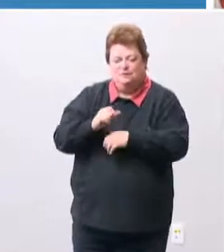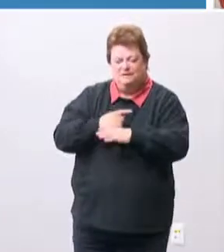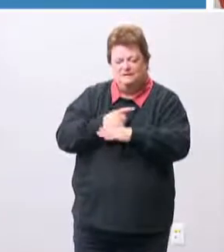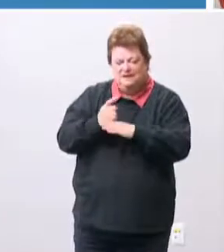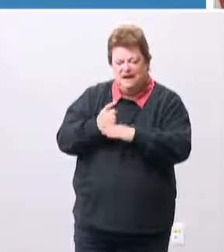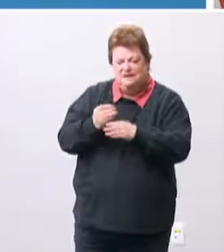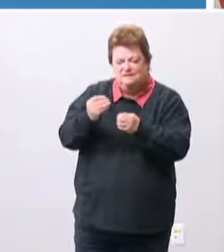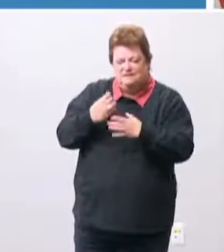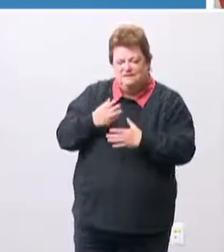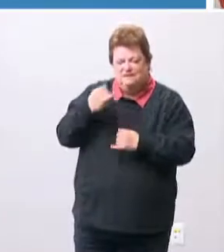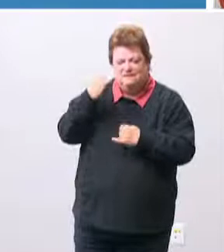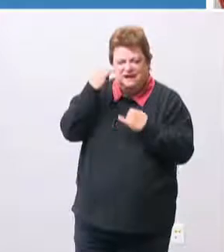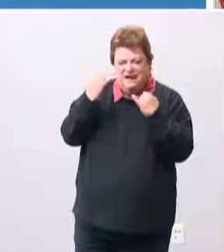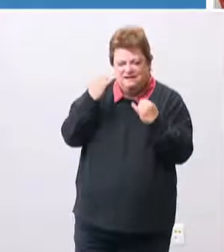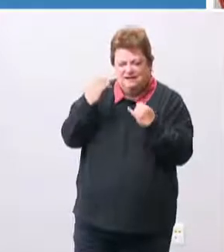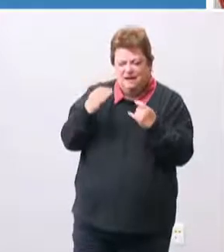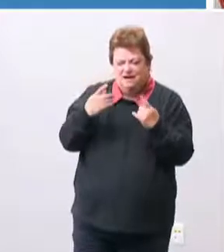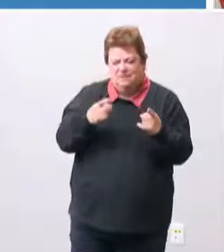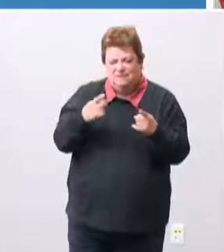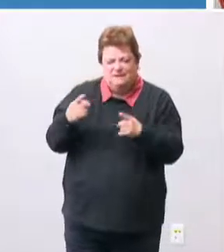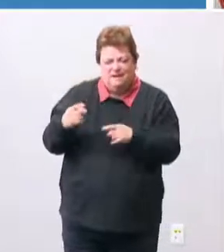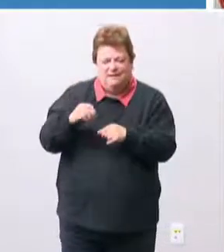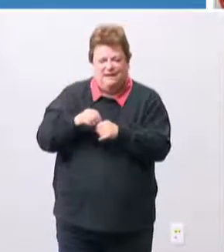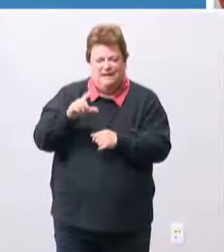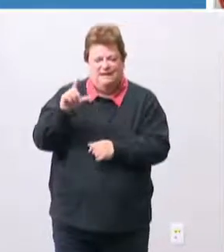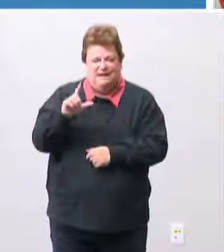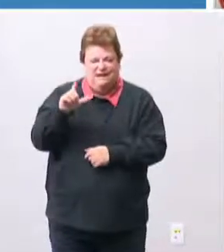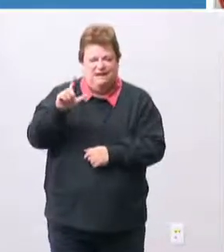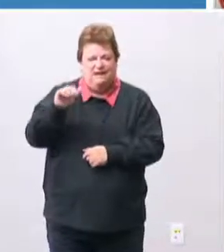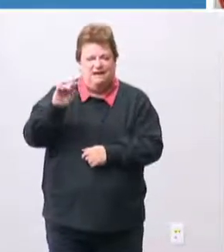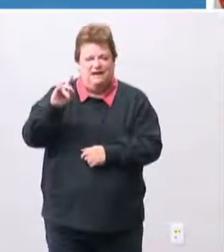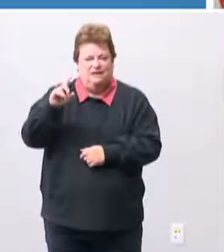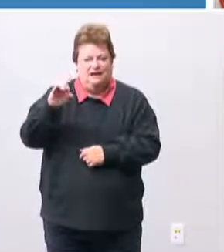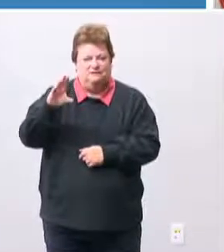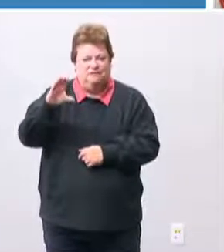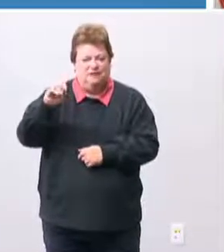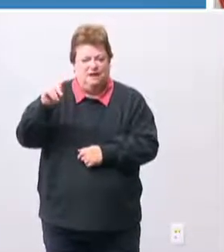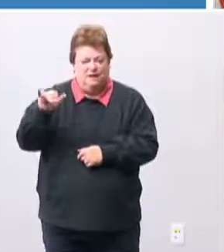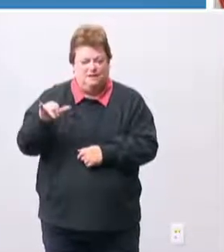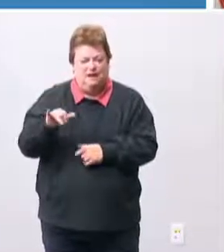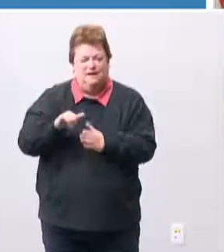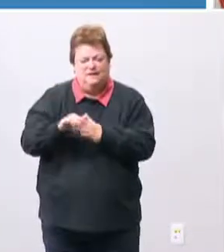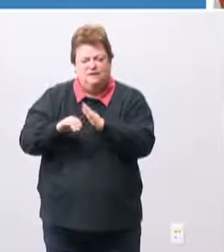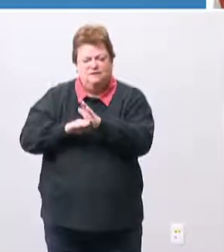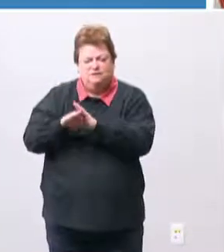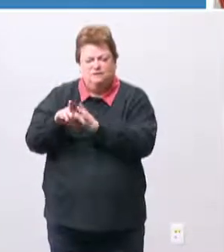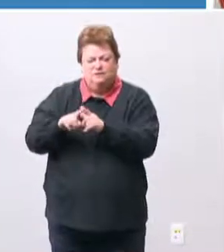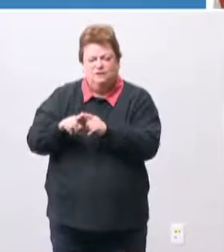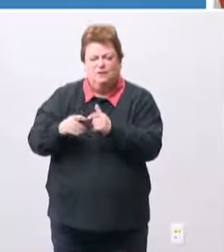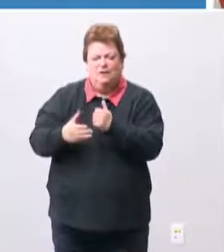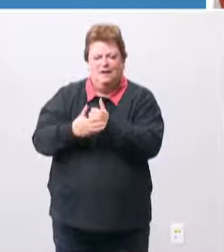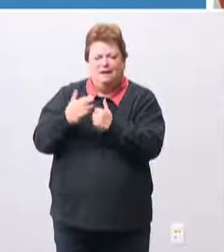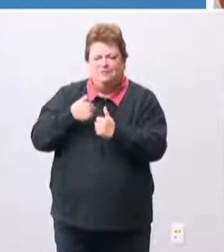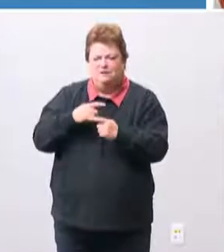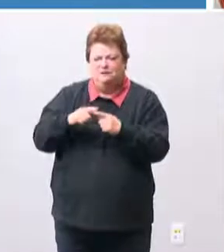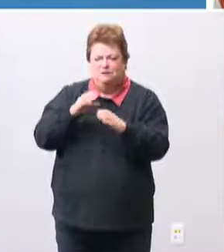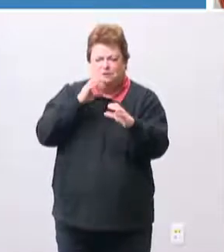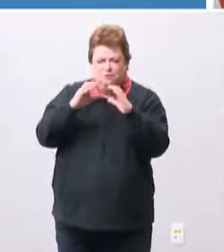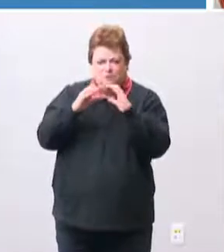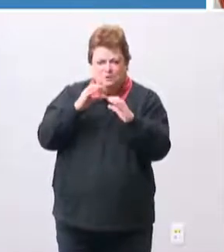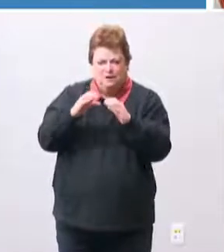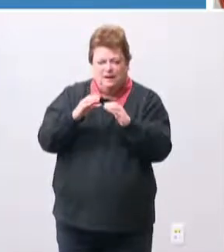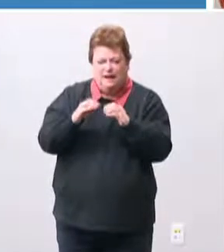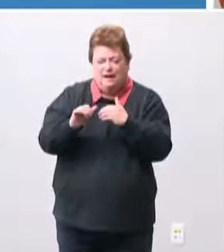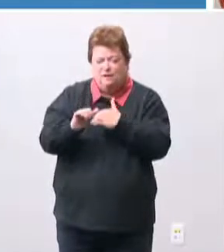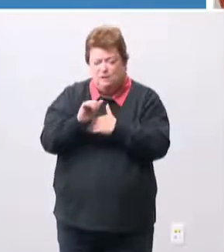current conditions in the Lincoln-Lancaster County community. It was developed to help communicate the risk of spread and the